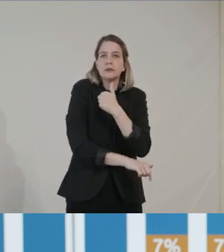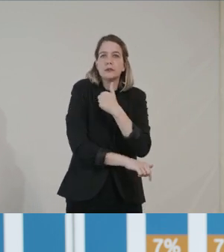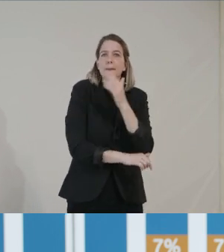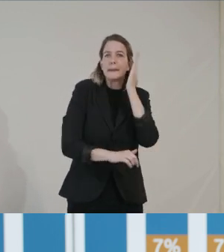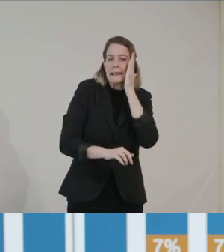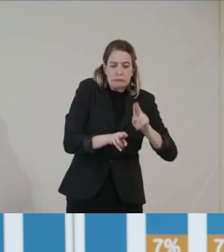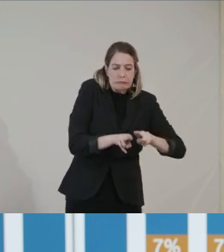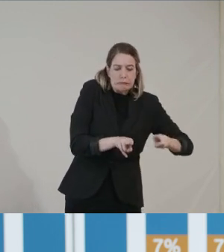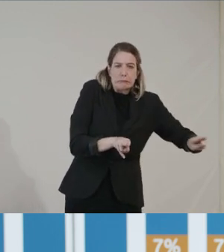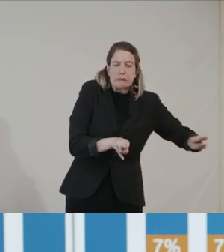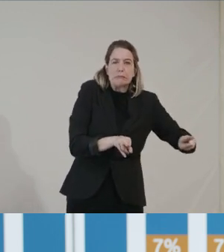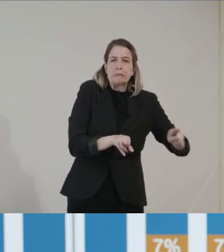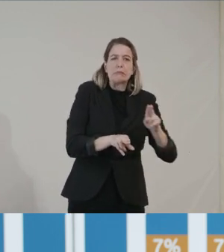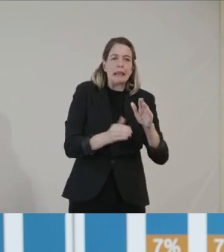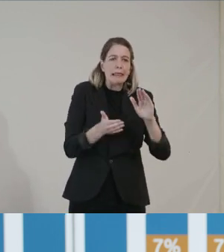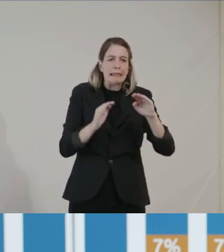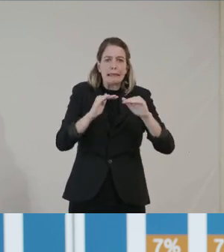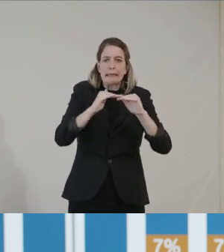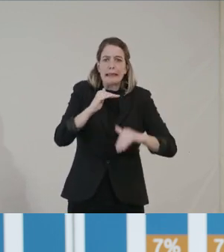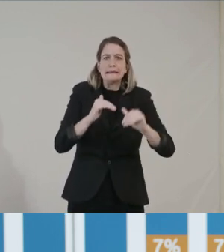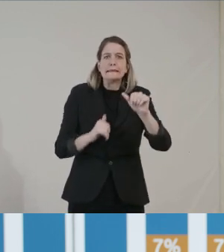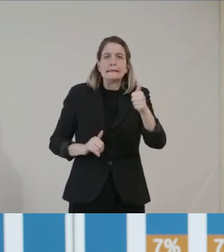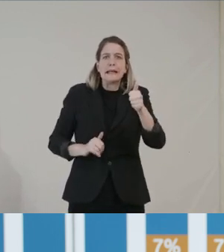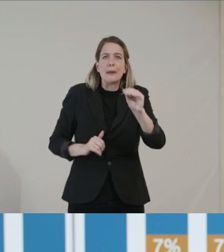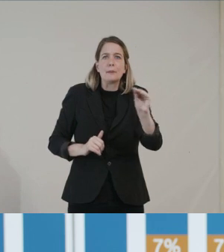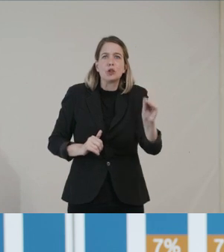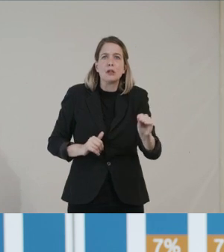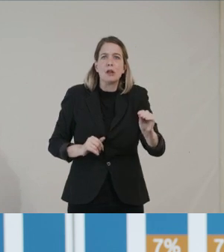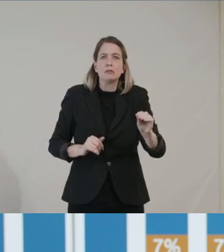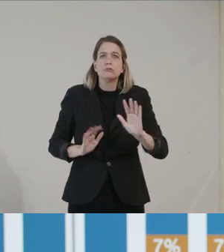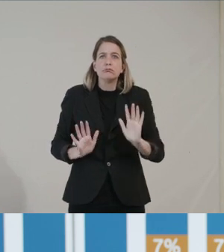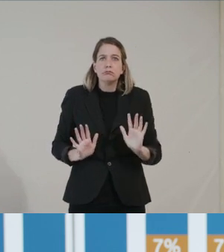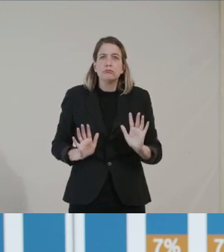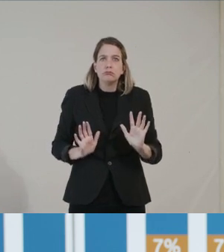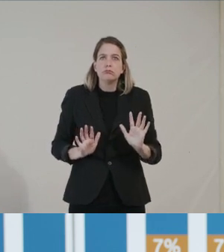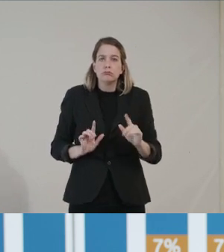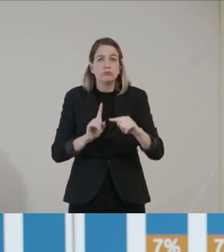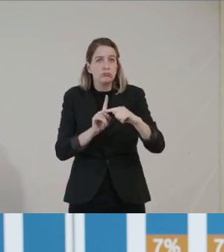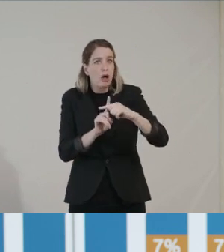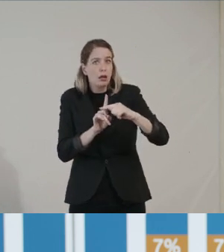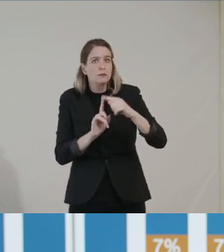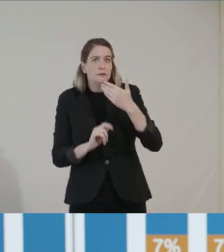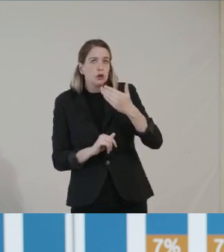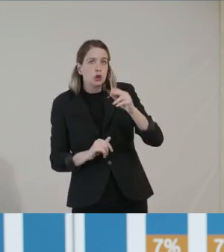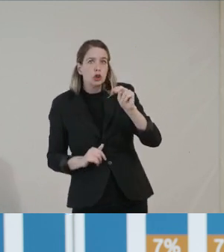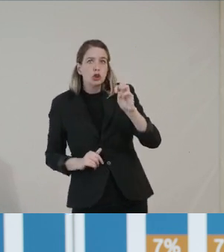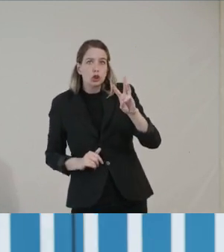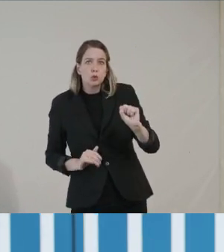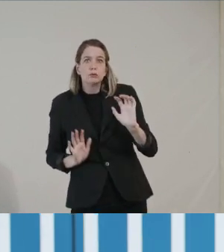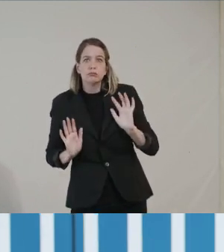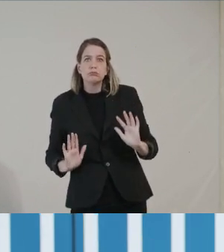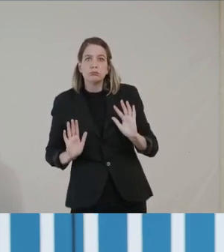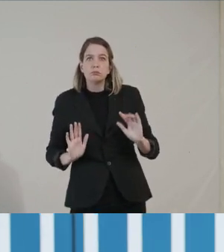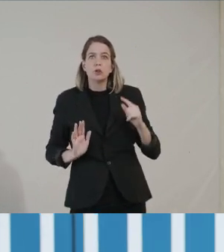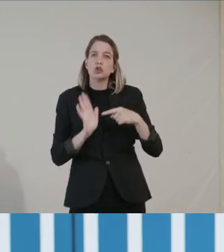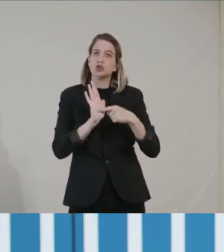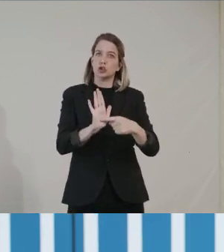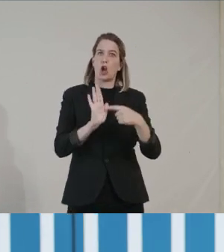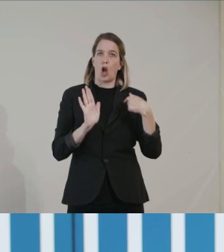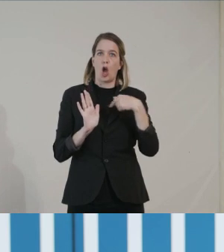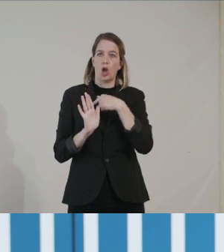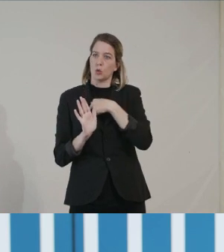than 10%. This is good news, and it shows we're prepared in Arizona.